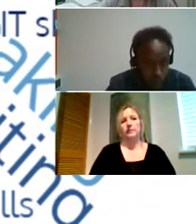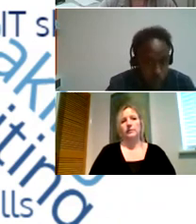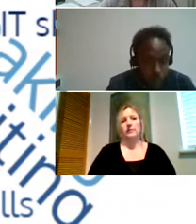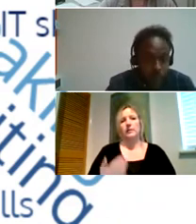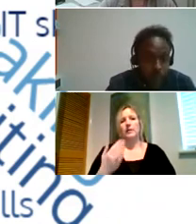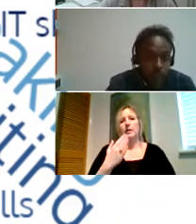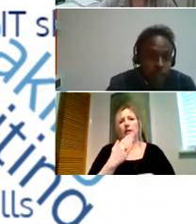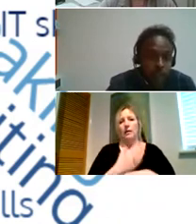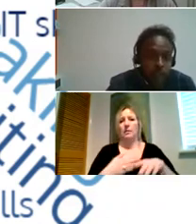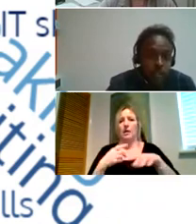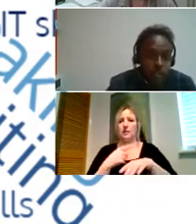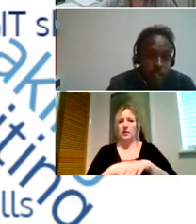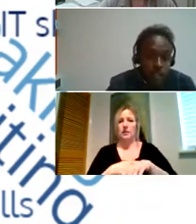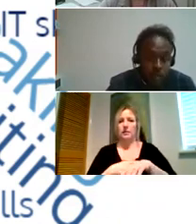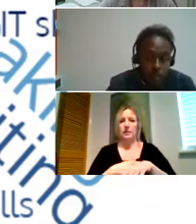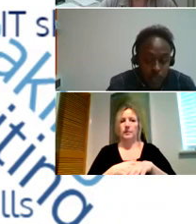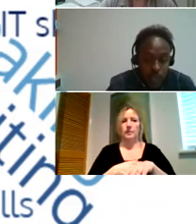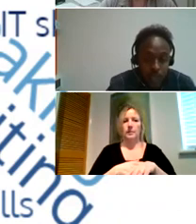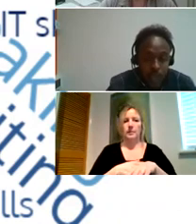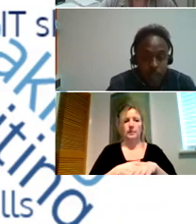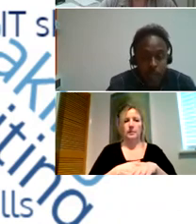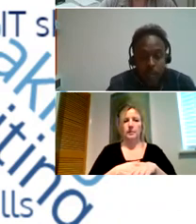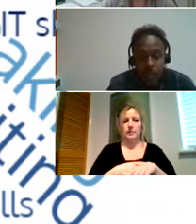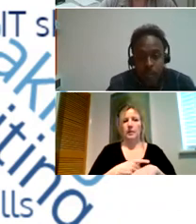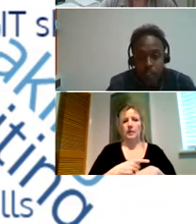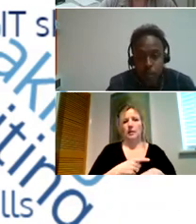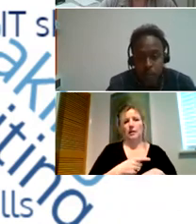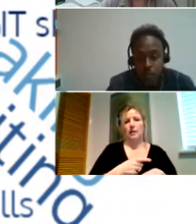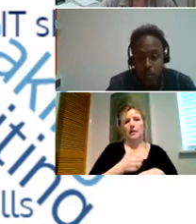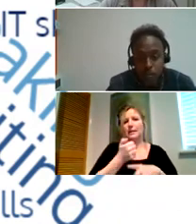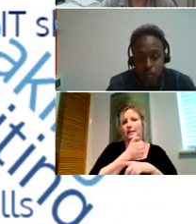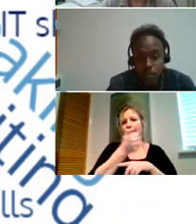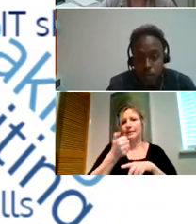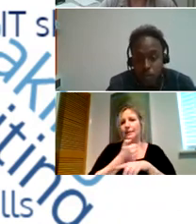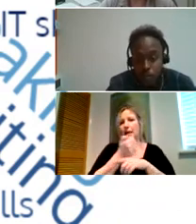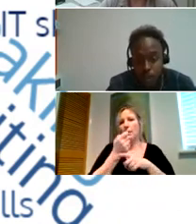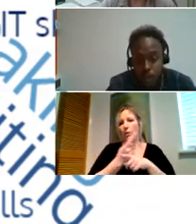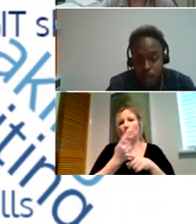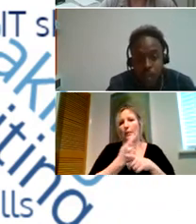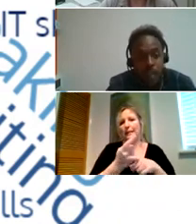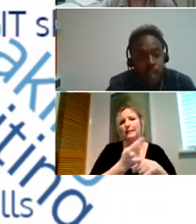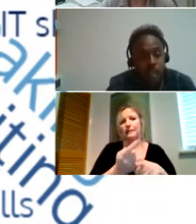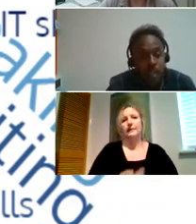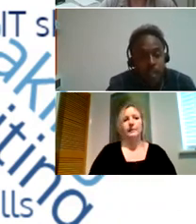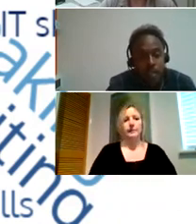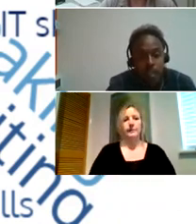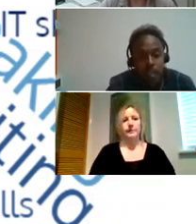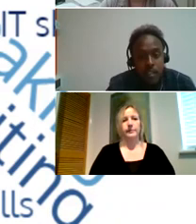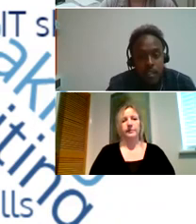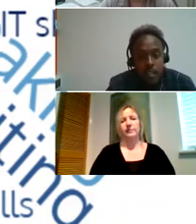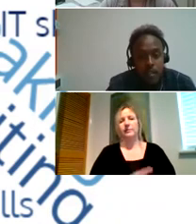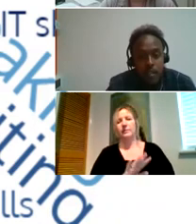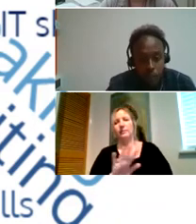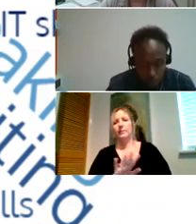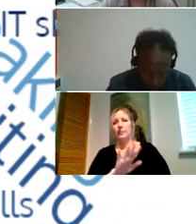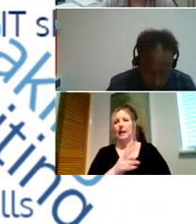weeks course, 6 hours weekly, spread across 2 to 3 days. And this